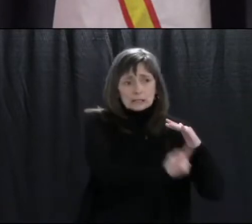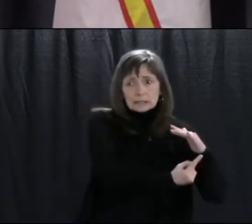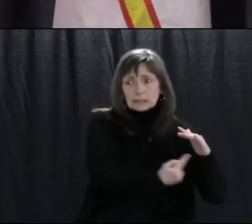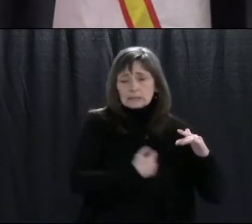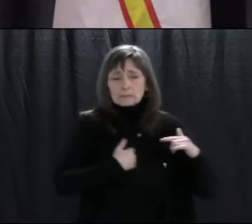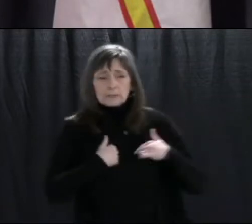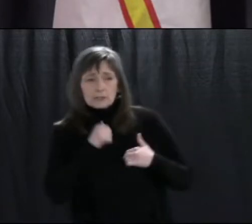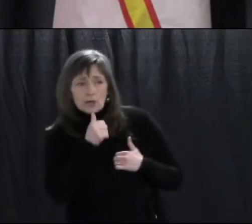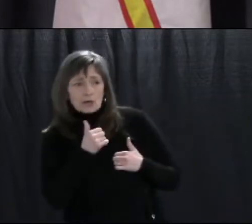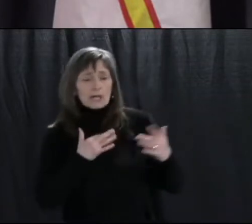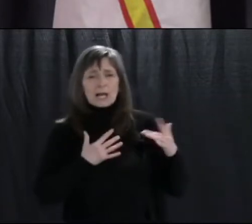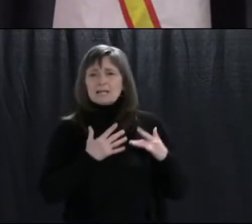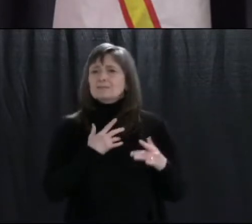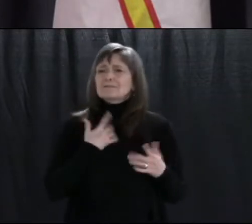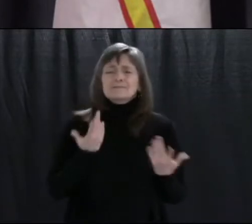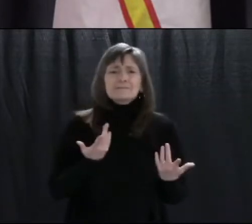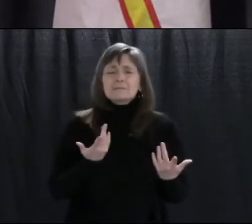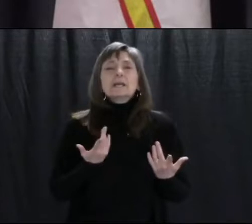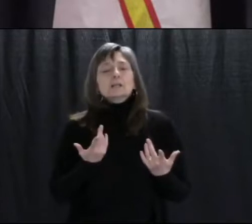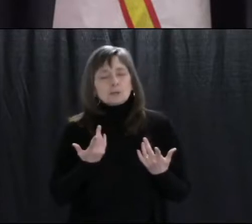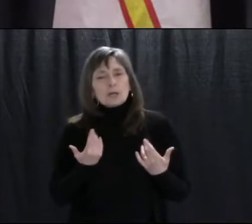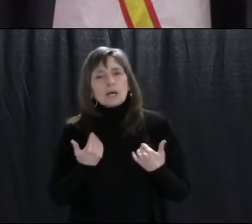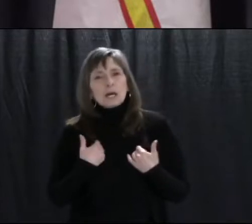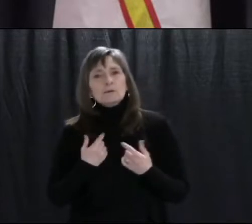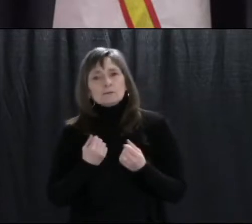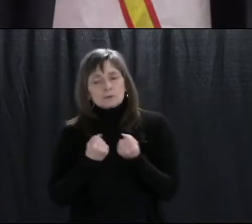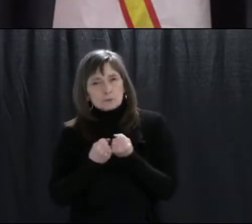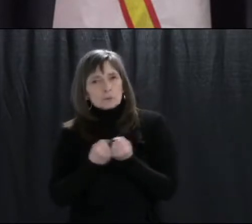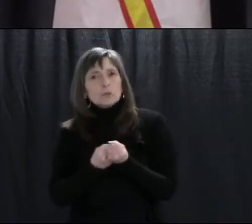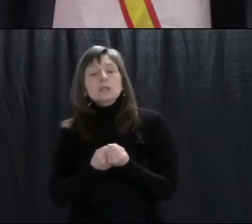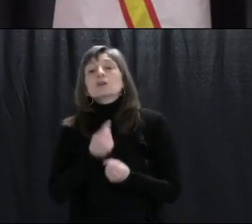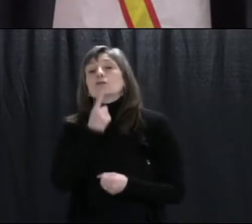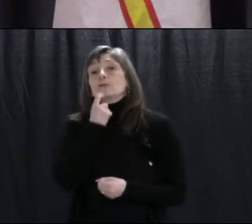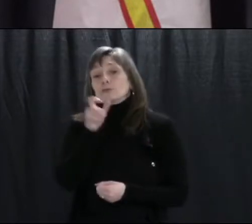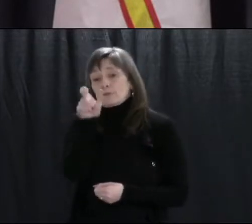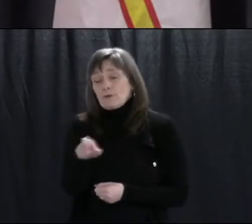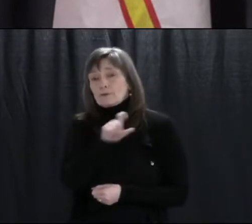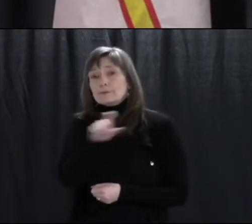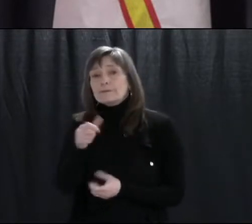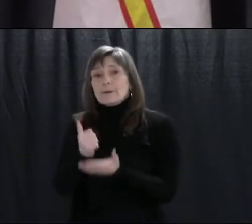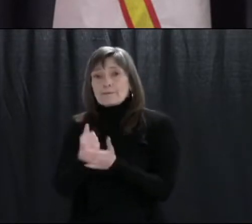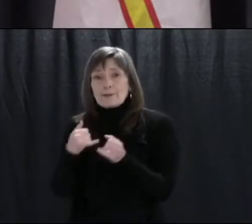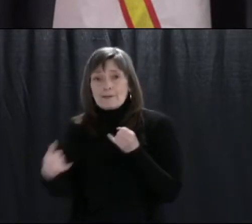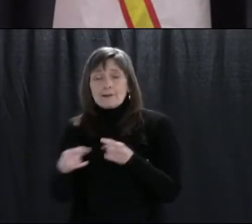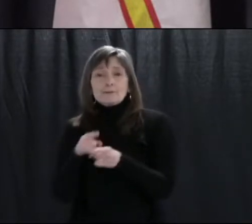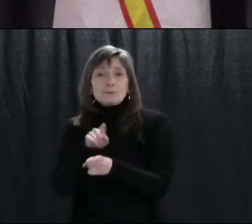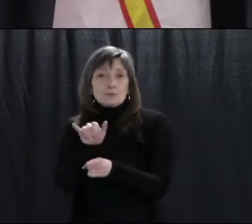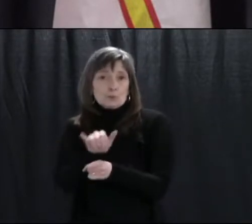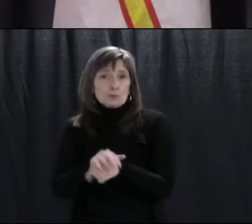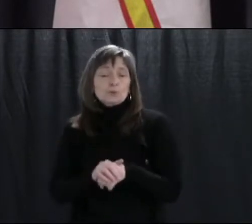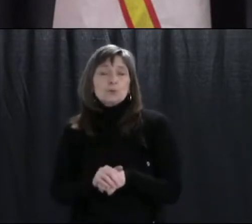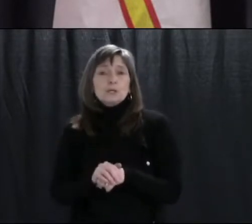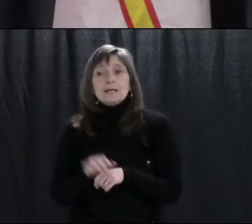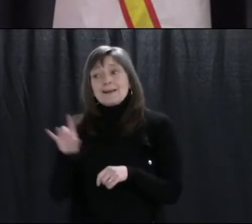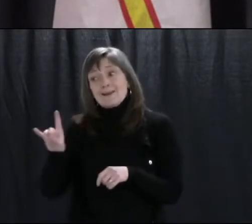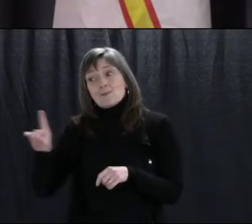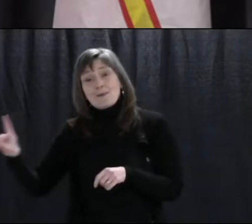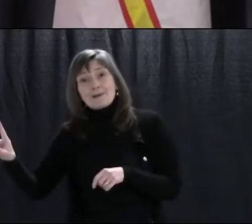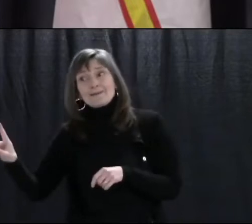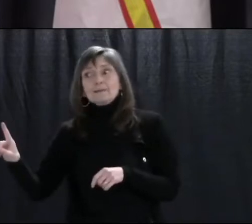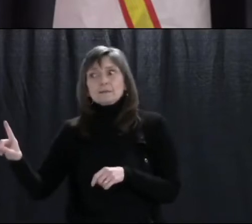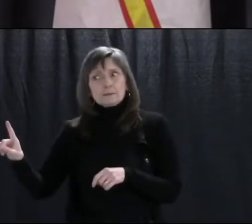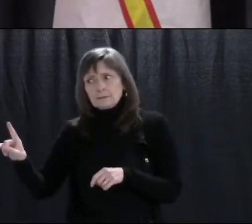self-isolation, a range of supports are also available by calling the Red Cross helpline. There is a large volume of calls on 811.